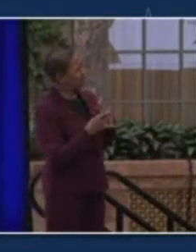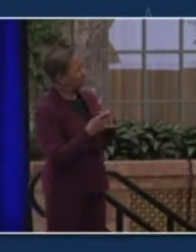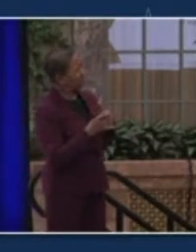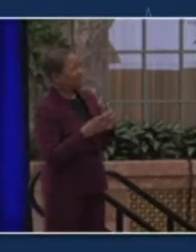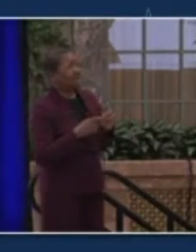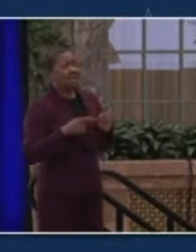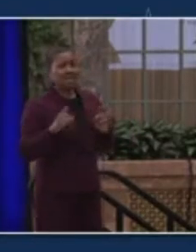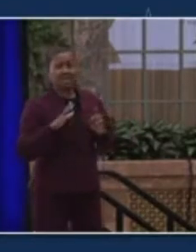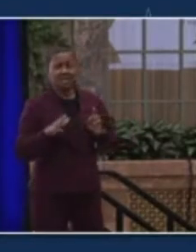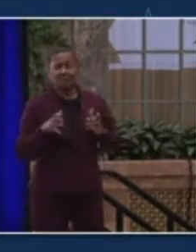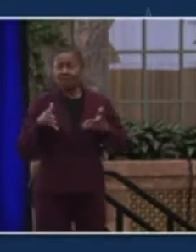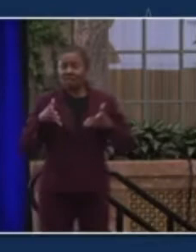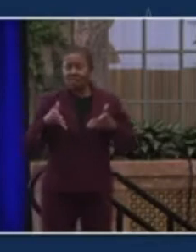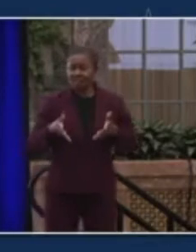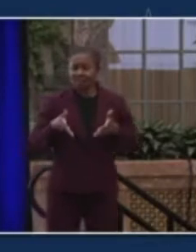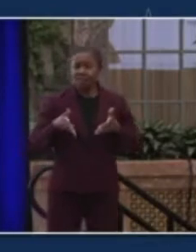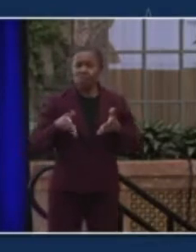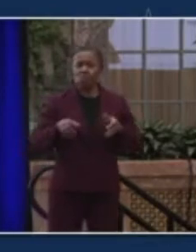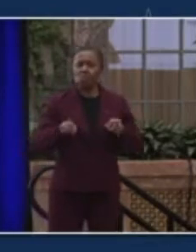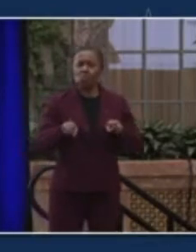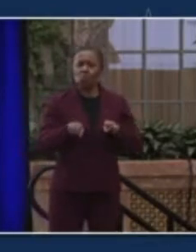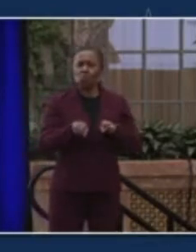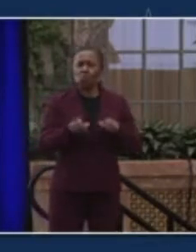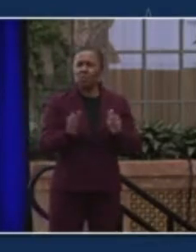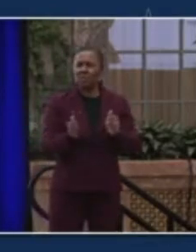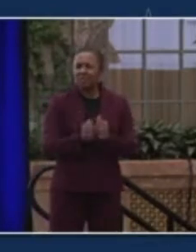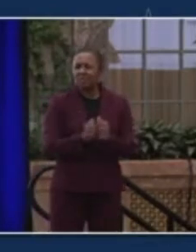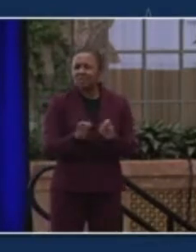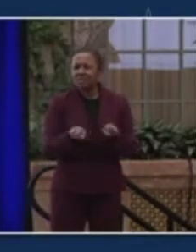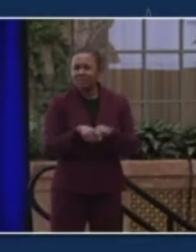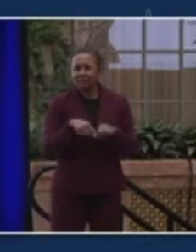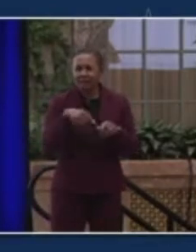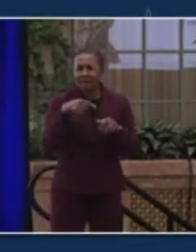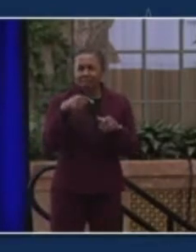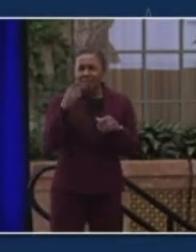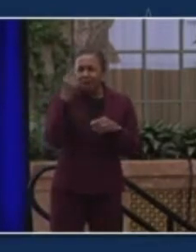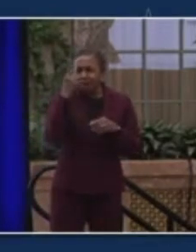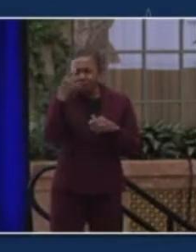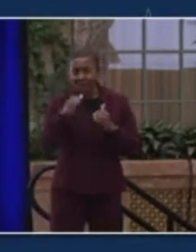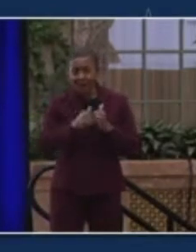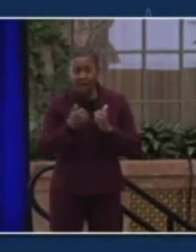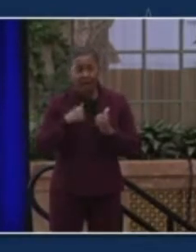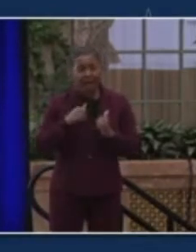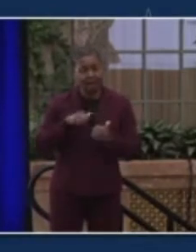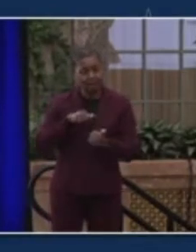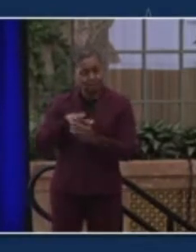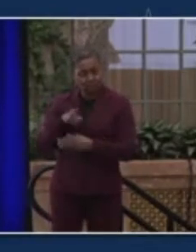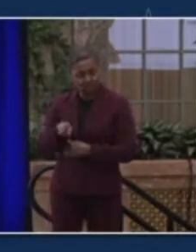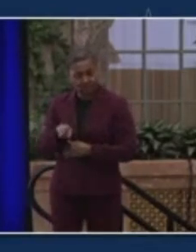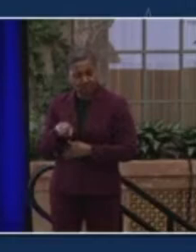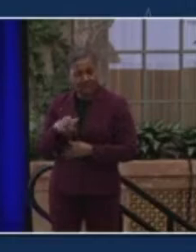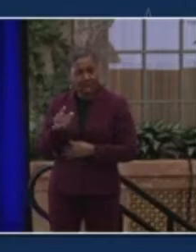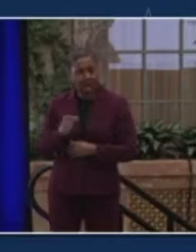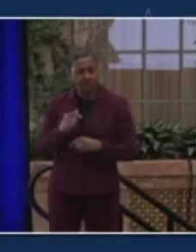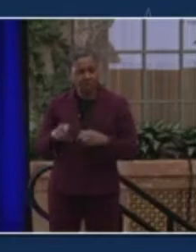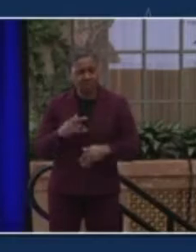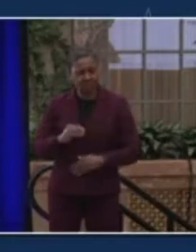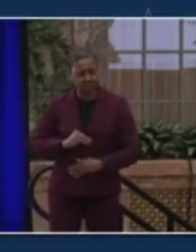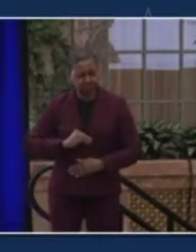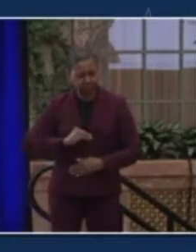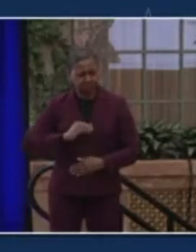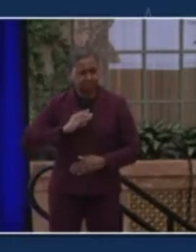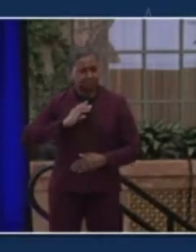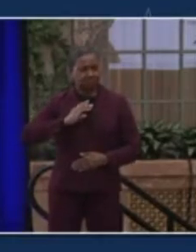he never left me in the same mindset as how he found me. I always felt uplifted after